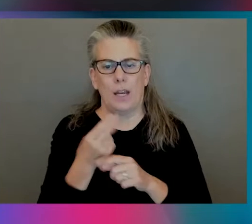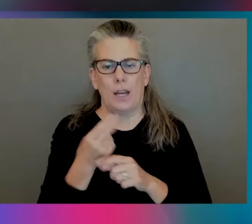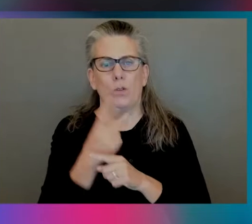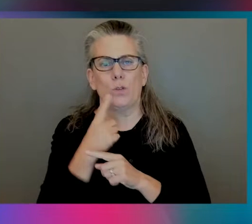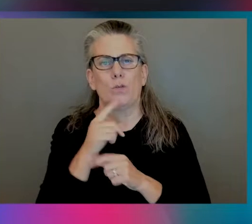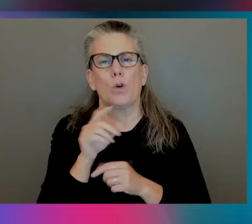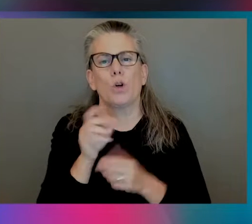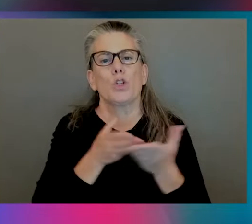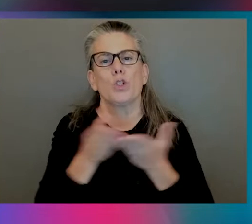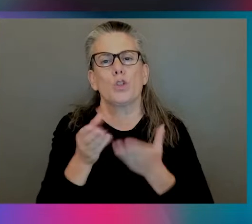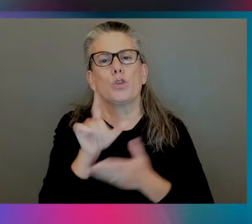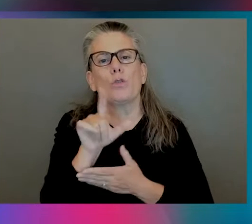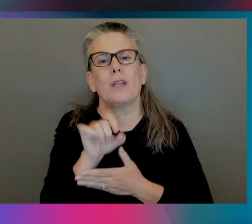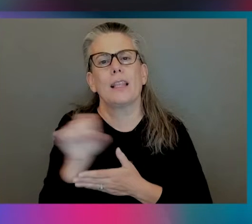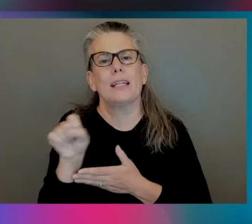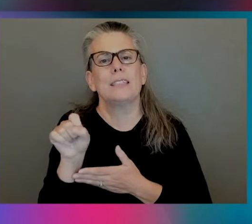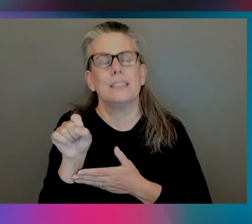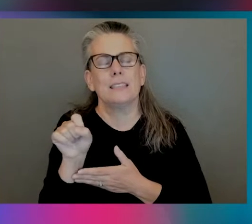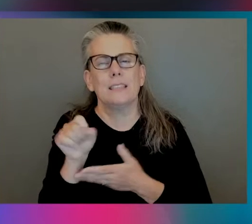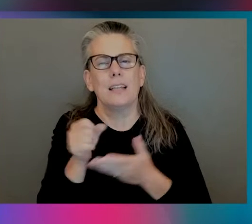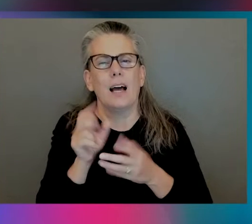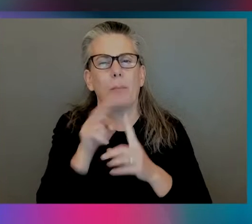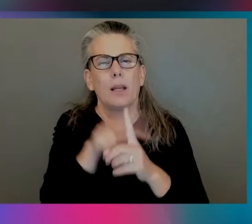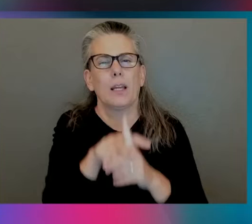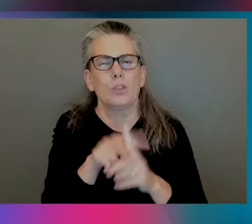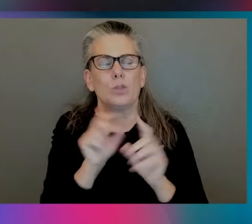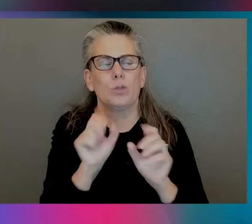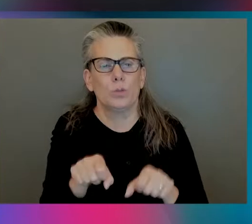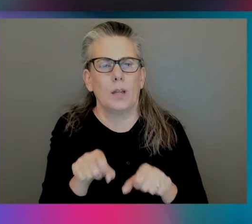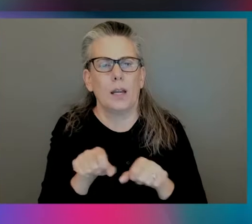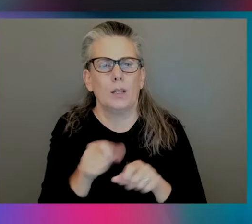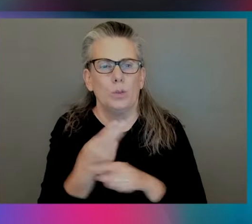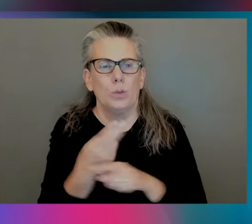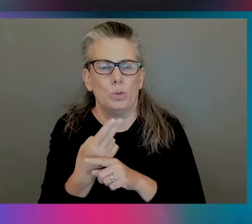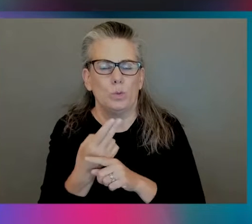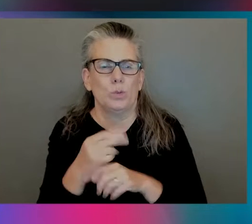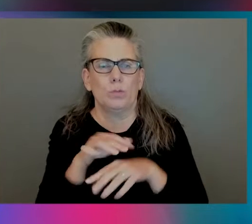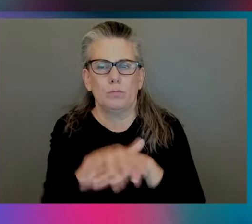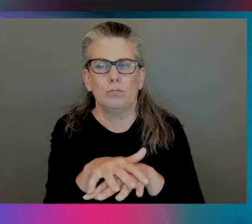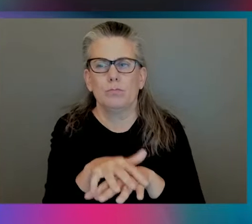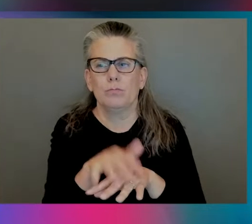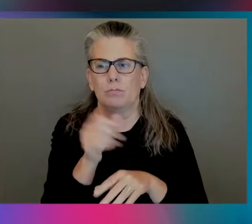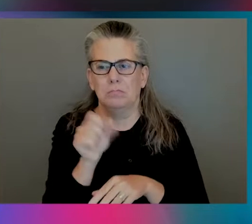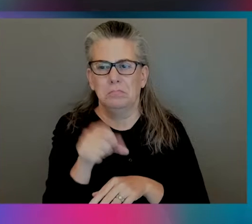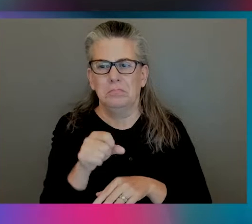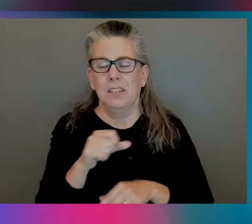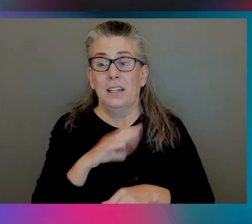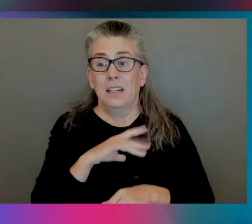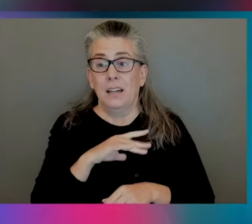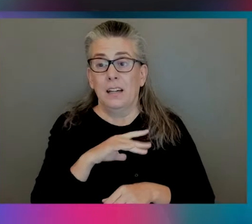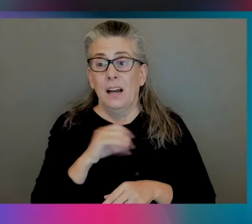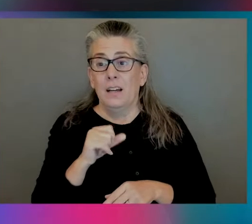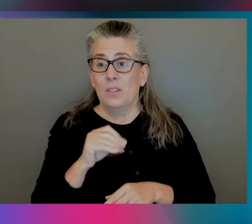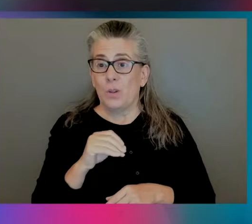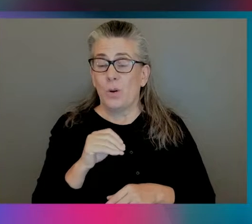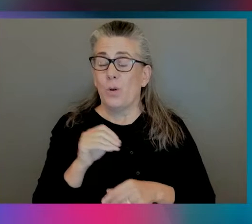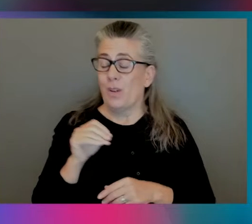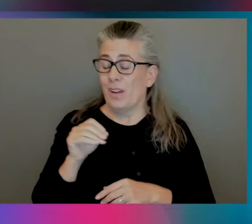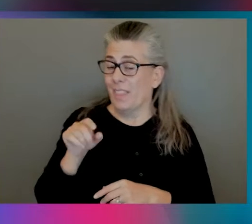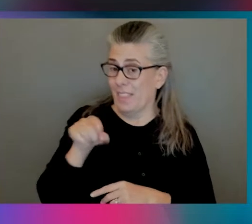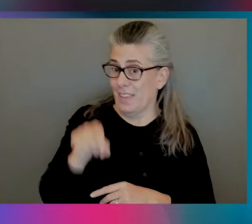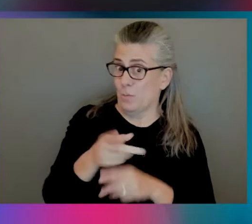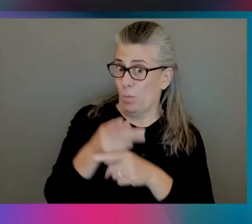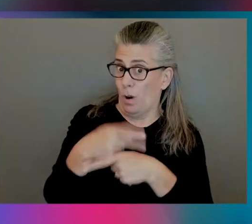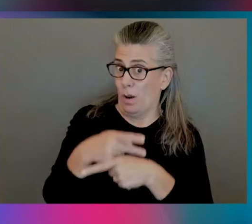which under the hood uses CloudFormation, right? Yes. And this project, as Matt mentioned, is now